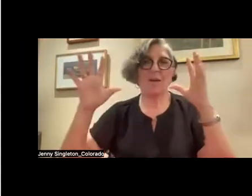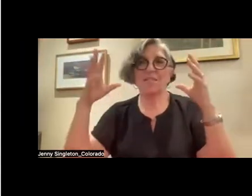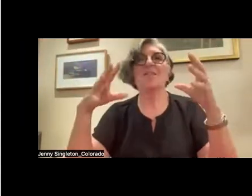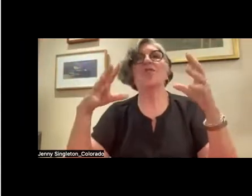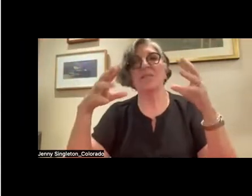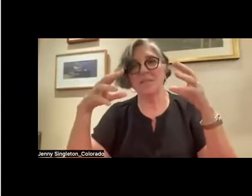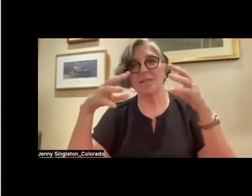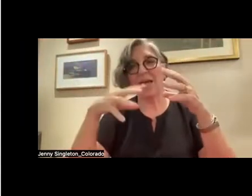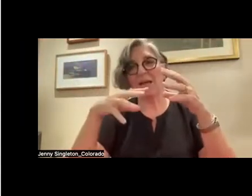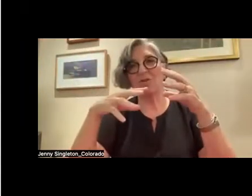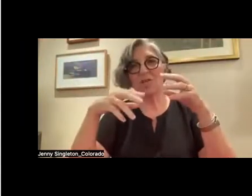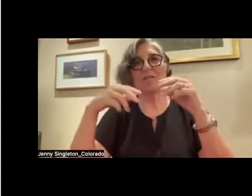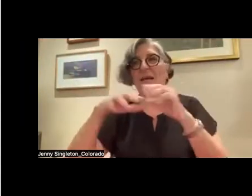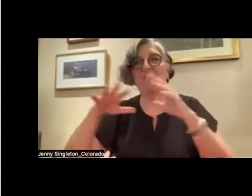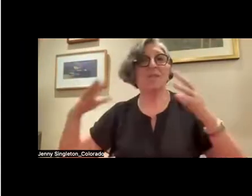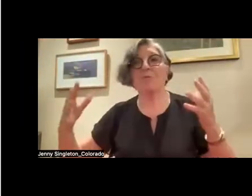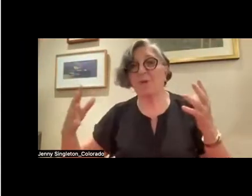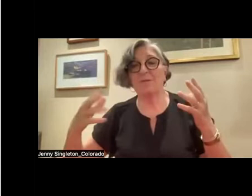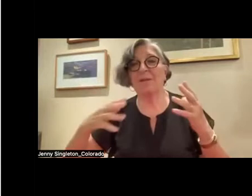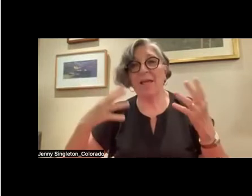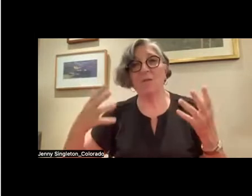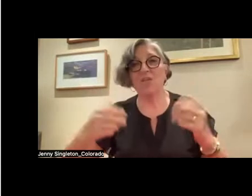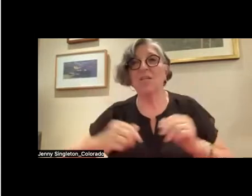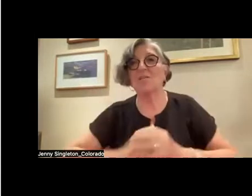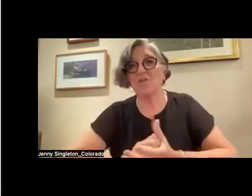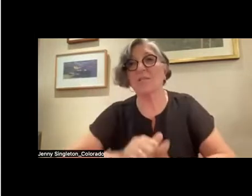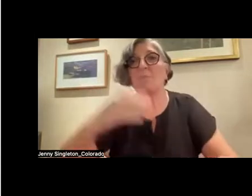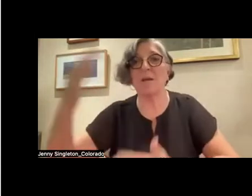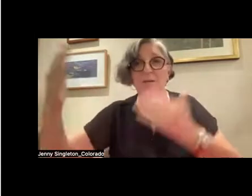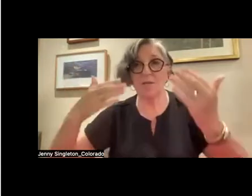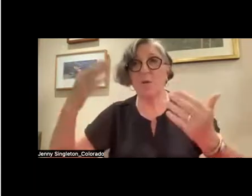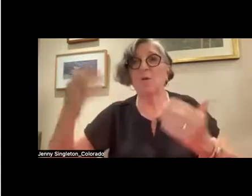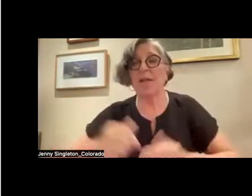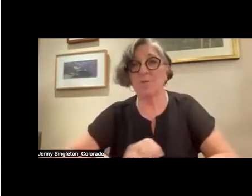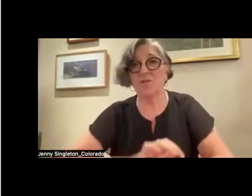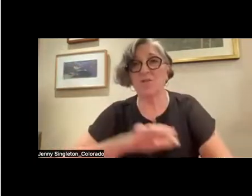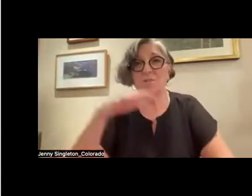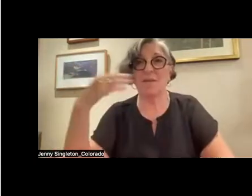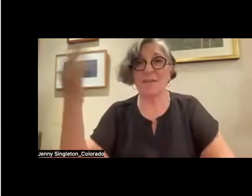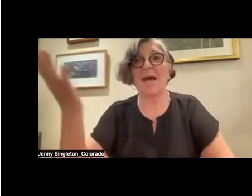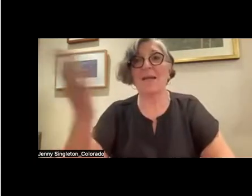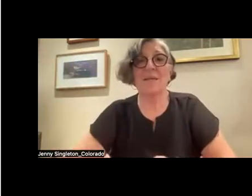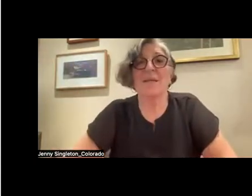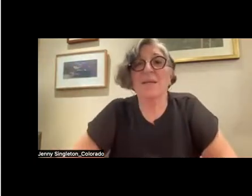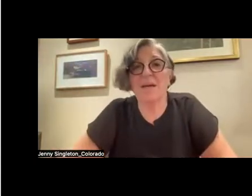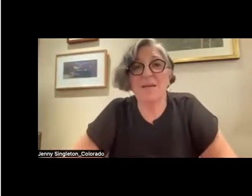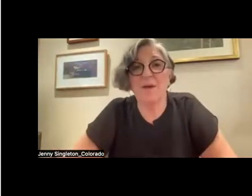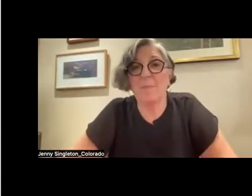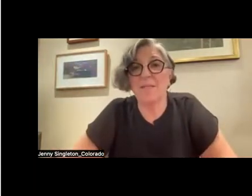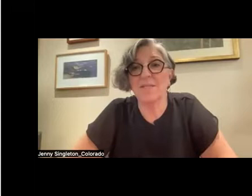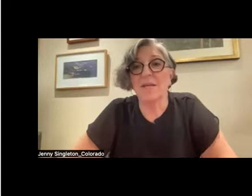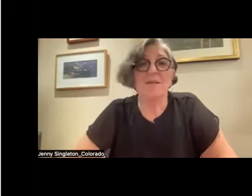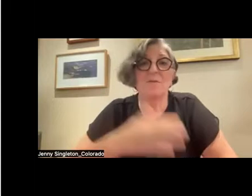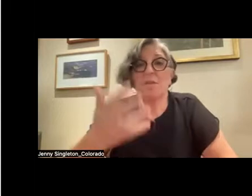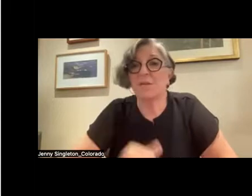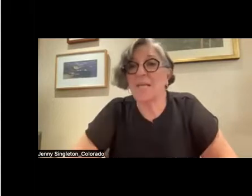they are indigenous languages that have different language histories compared to the spoken languages or in that